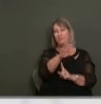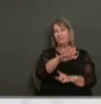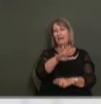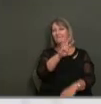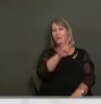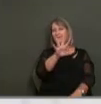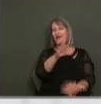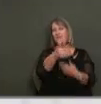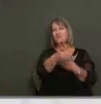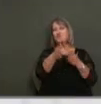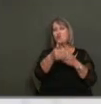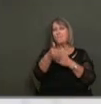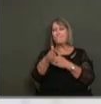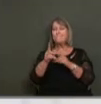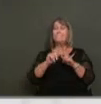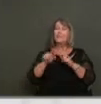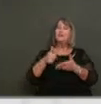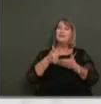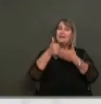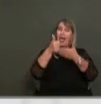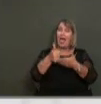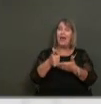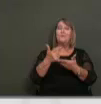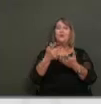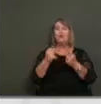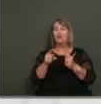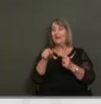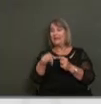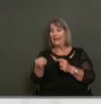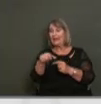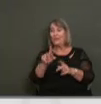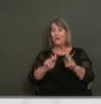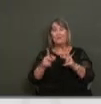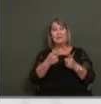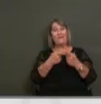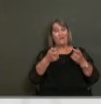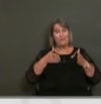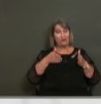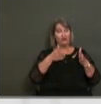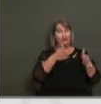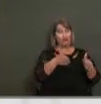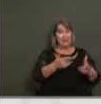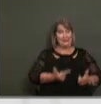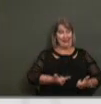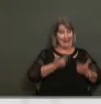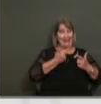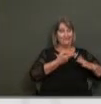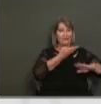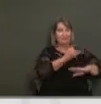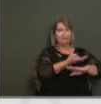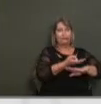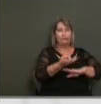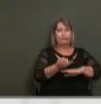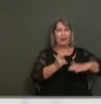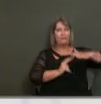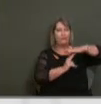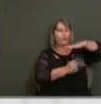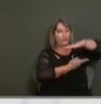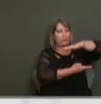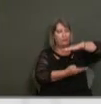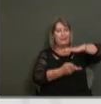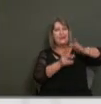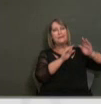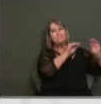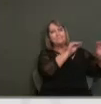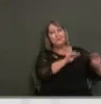But it has been helpful as we're trying to transition individuals out of the streets into a more permanent